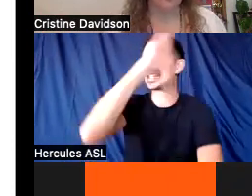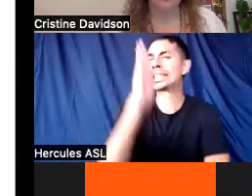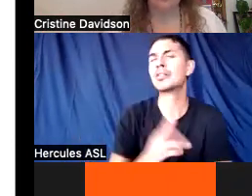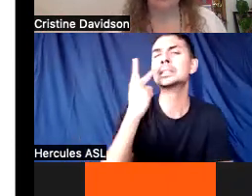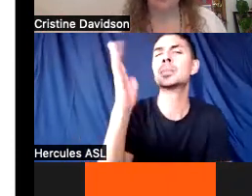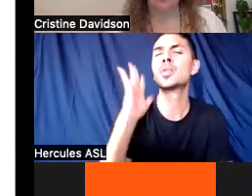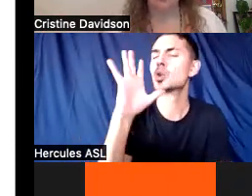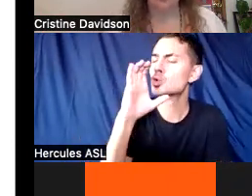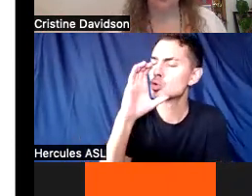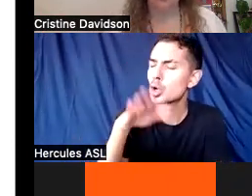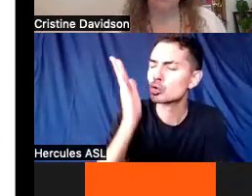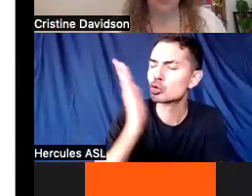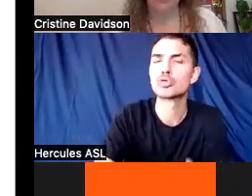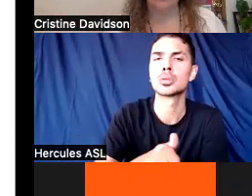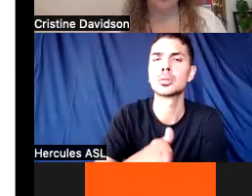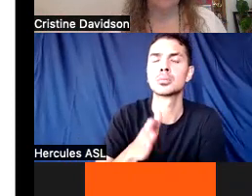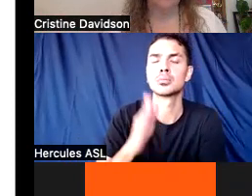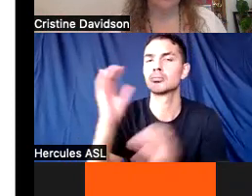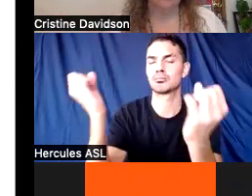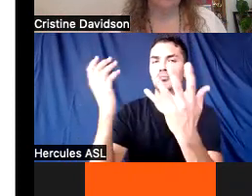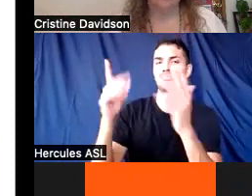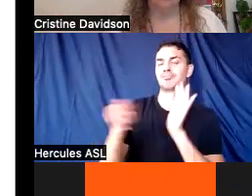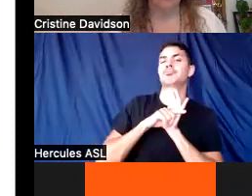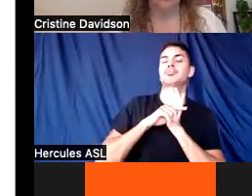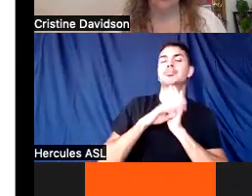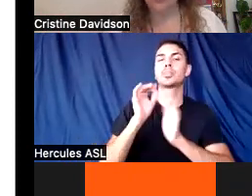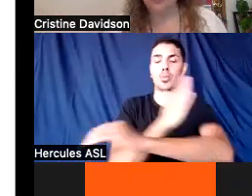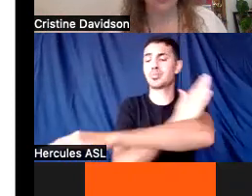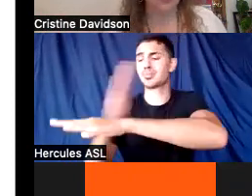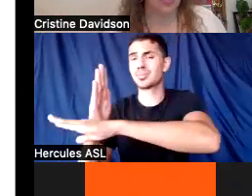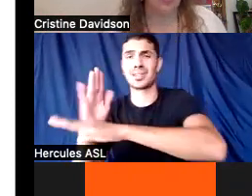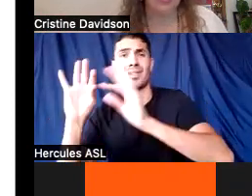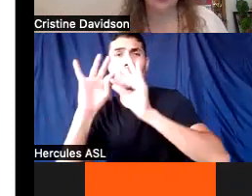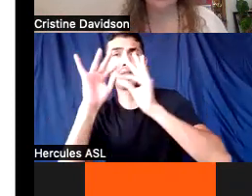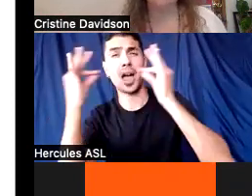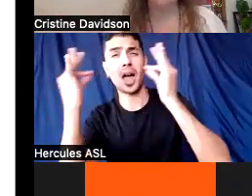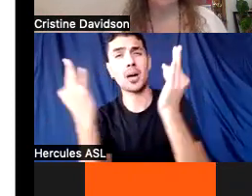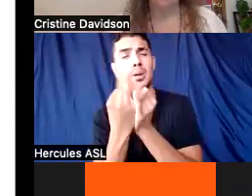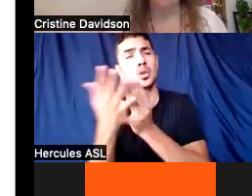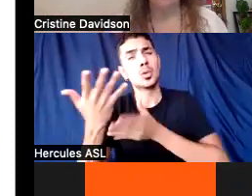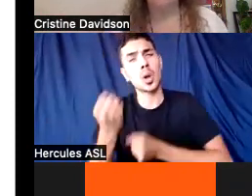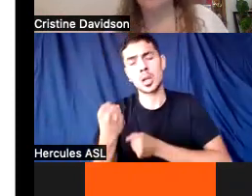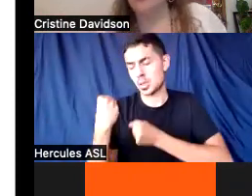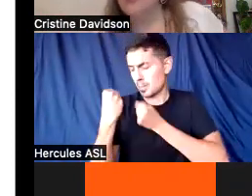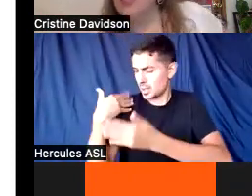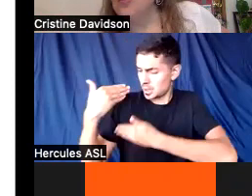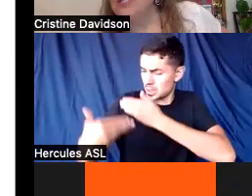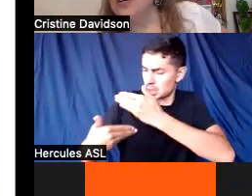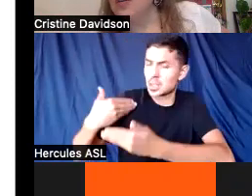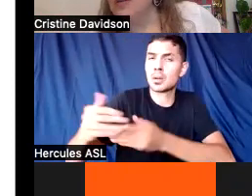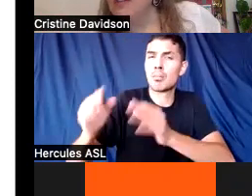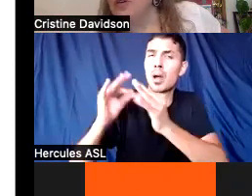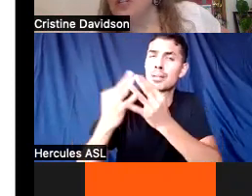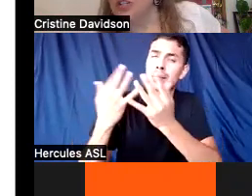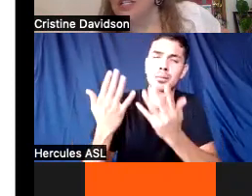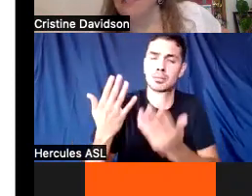you, or it can be somebody in your own family for years or generations, right? Like the gold